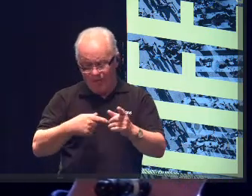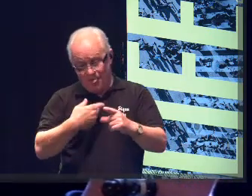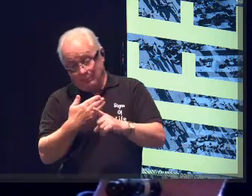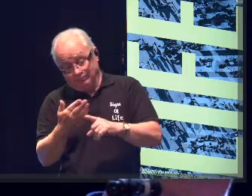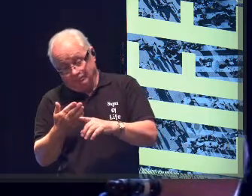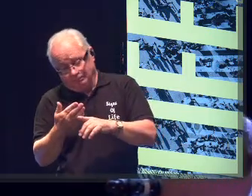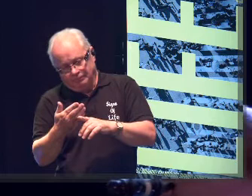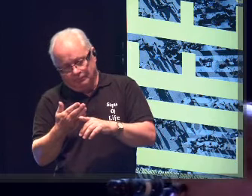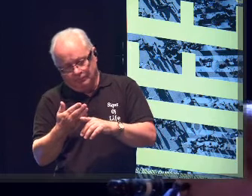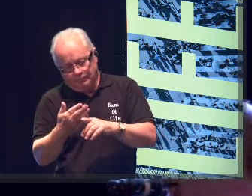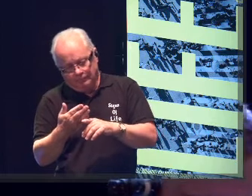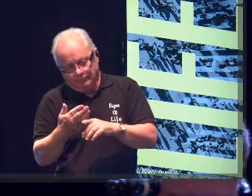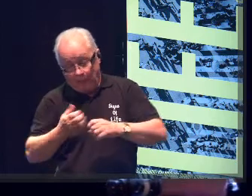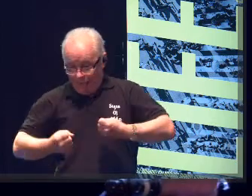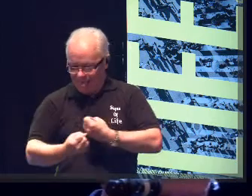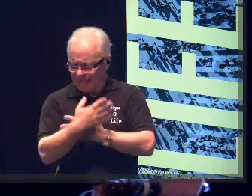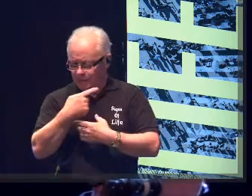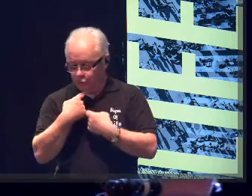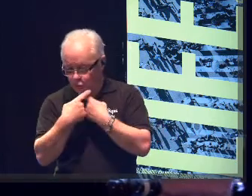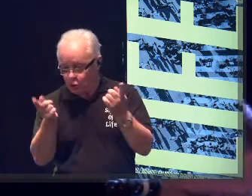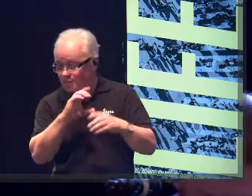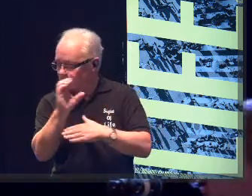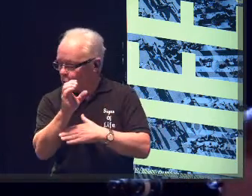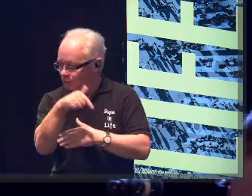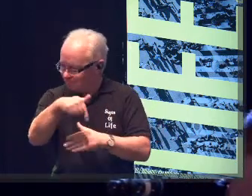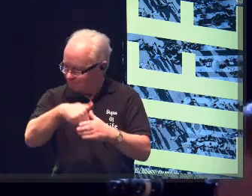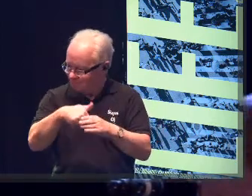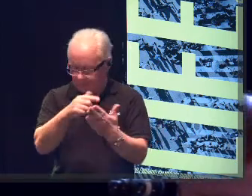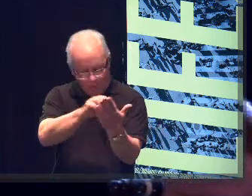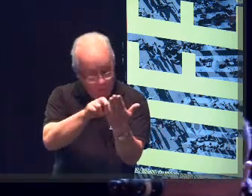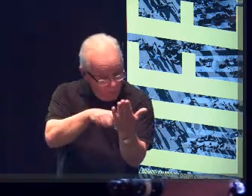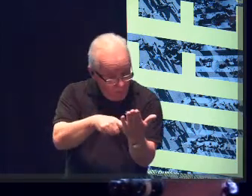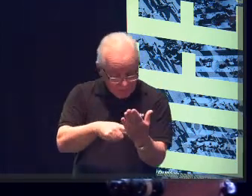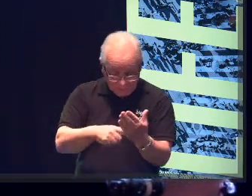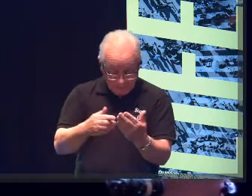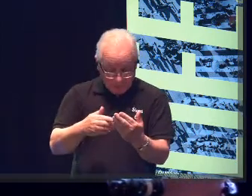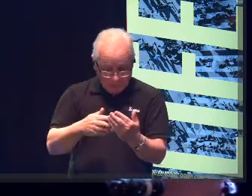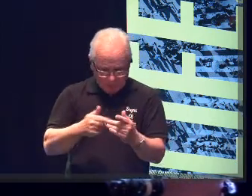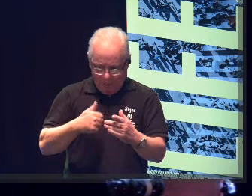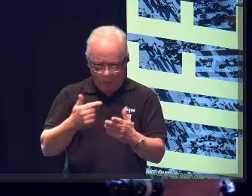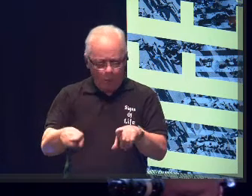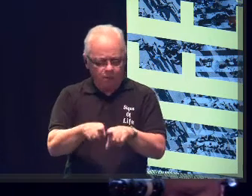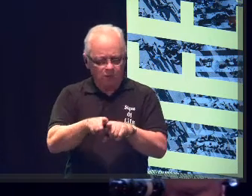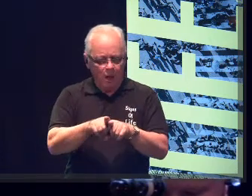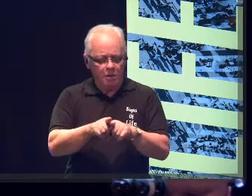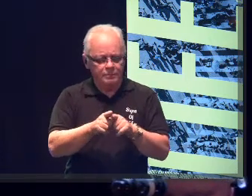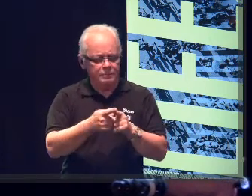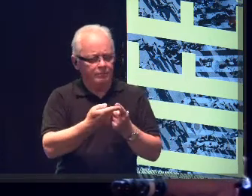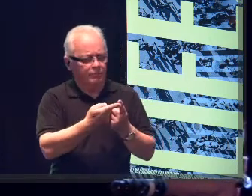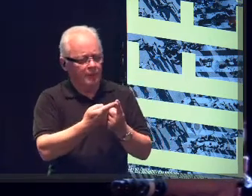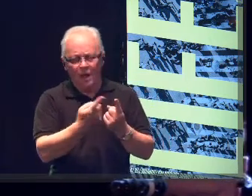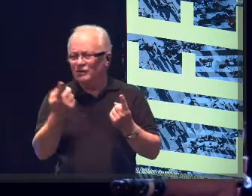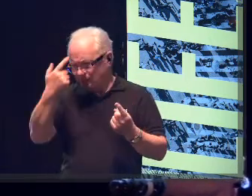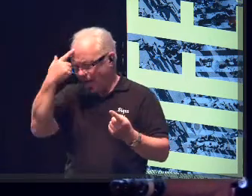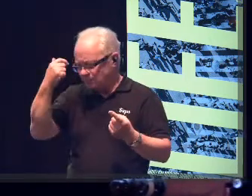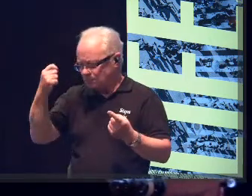news feed. There is a section on it where you can, it's built into our giving so that it seamlessly does all of your online giving.